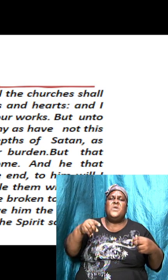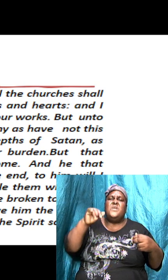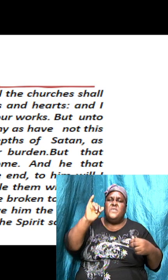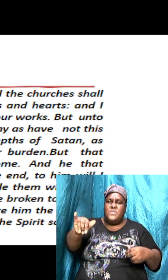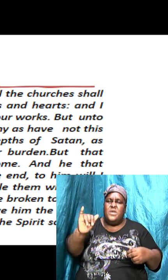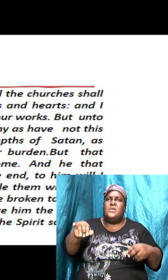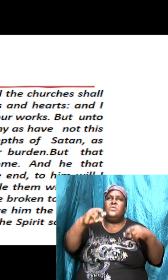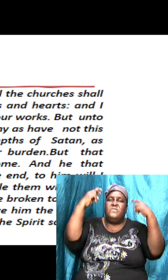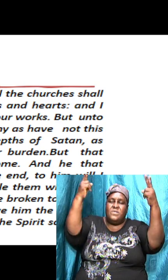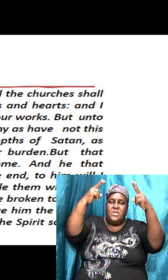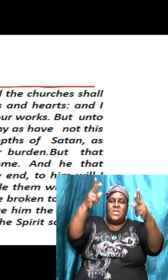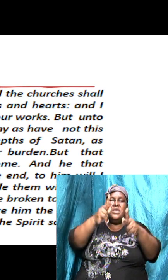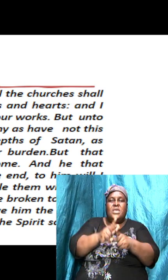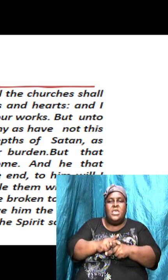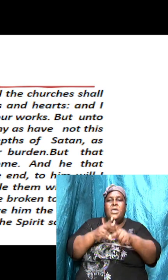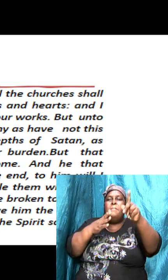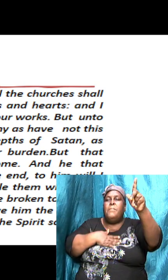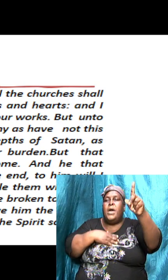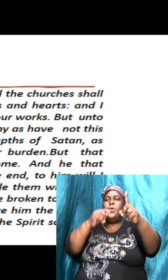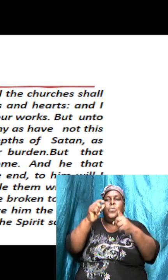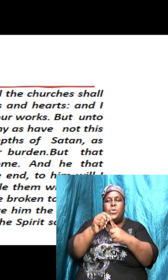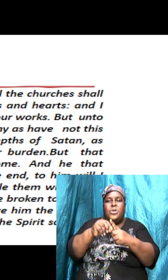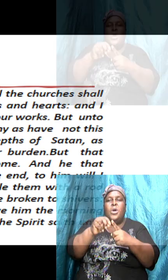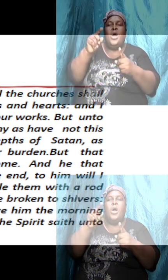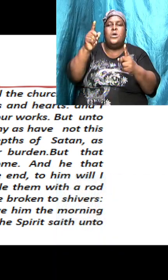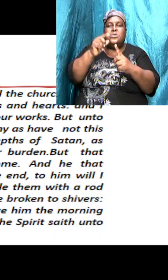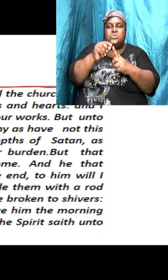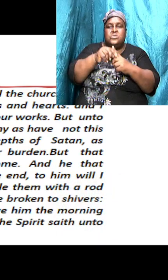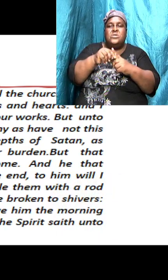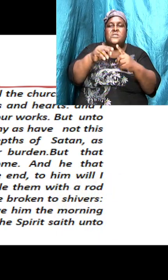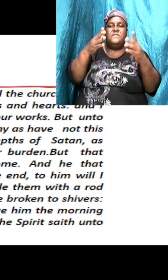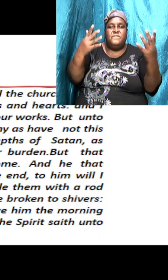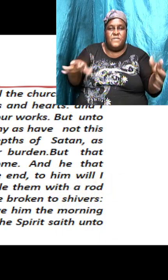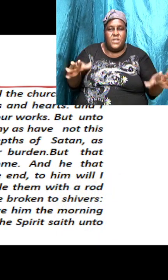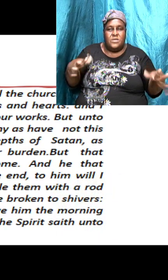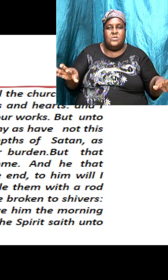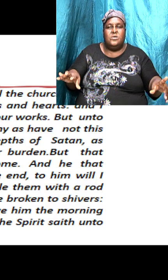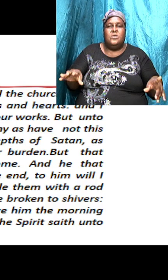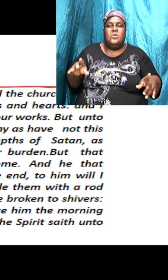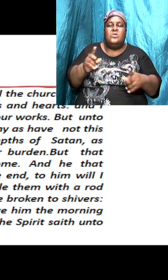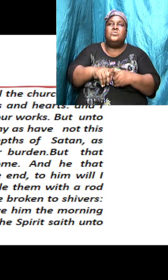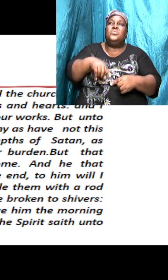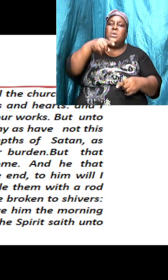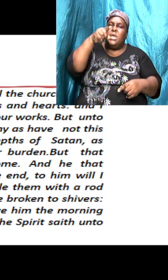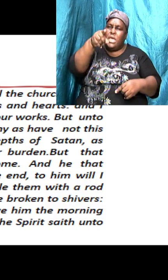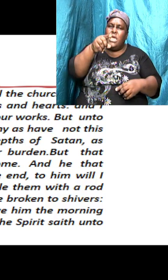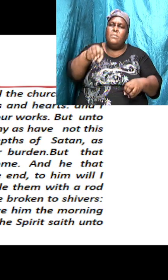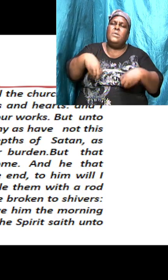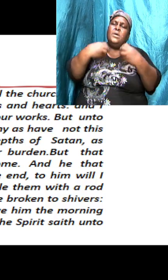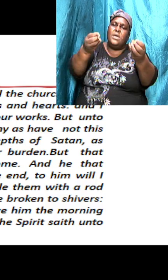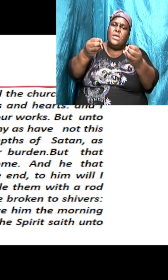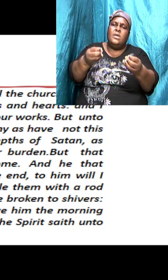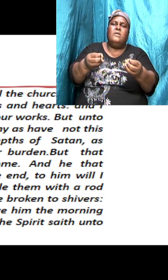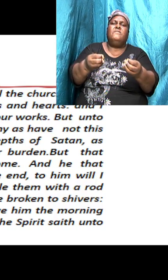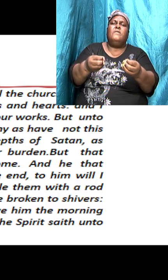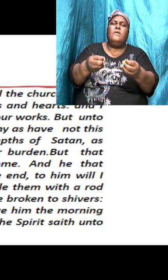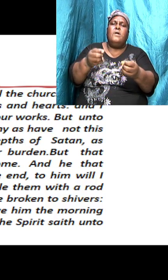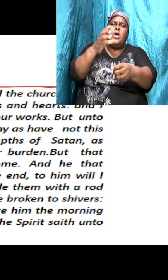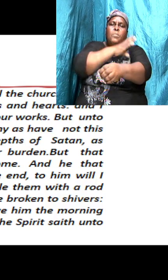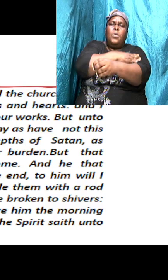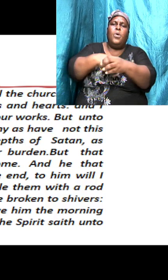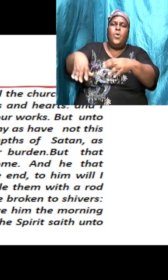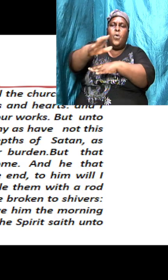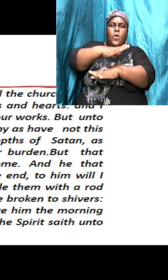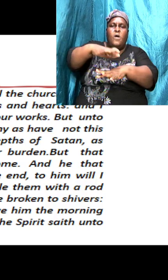and keepeth my words unto the end, to him will I give power over the nations, and